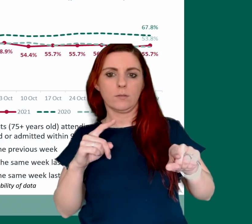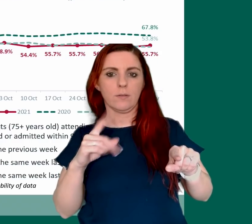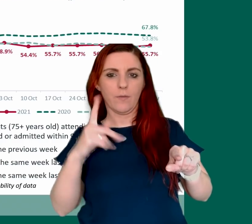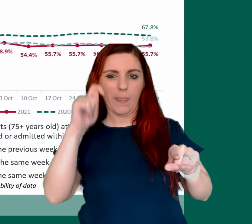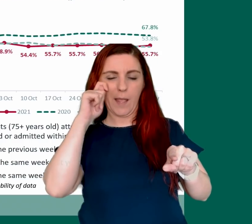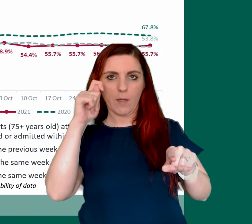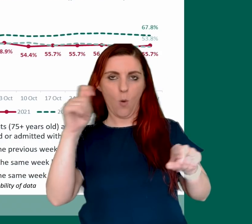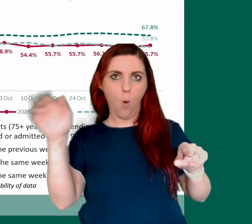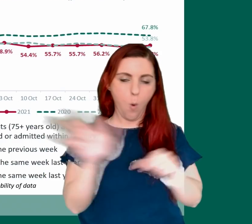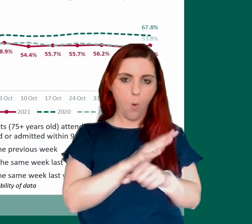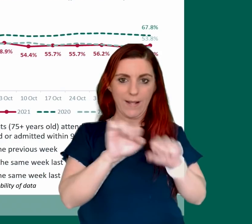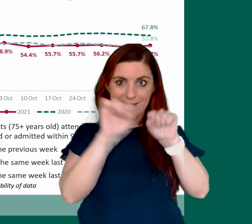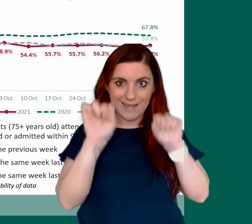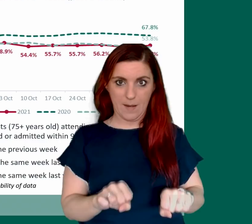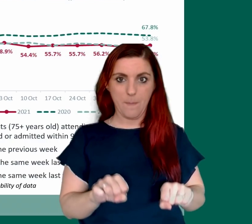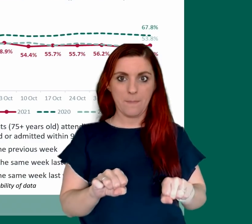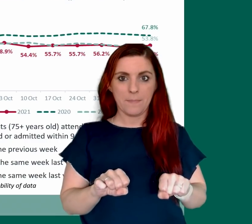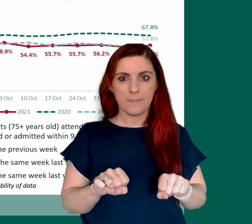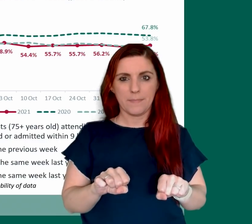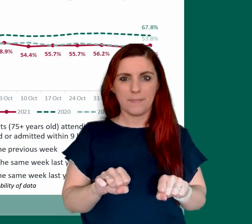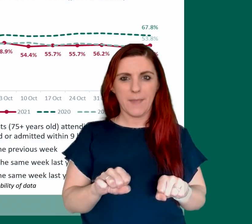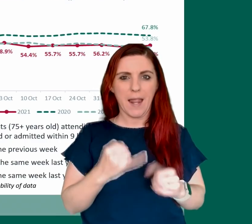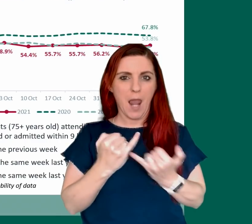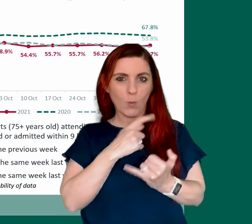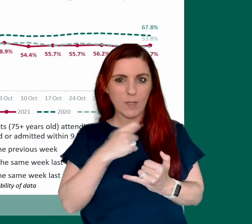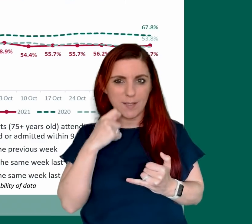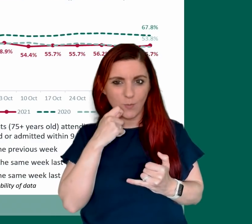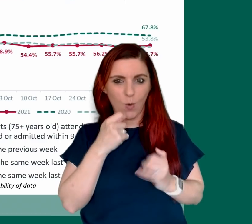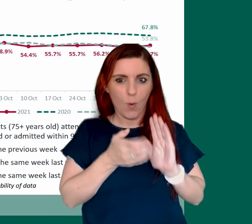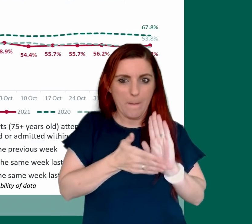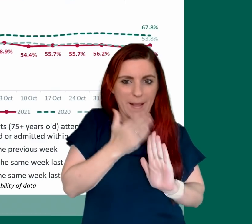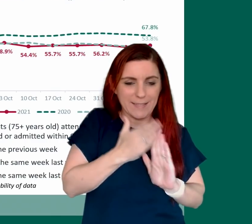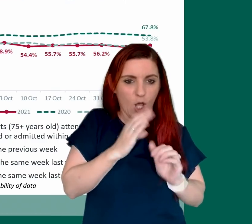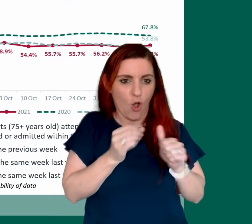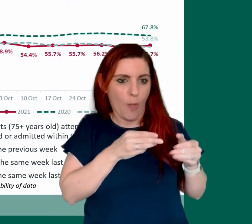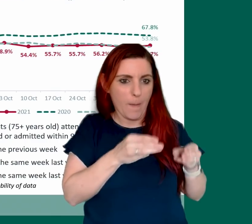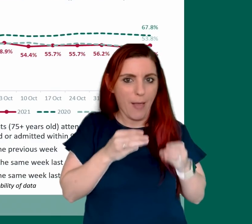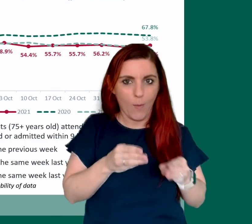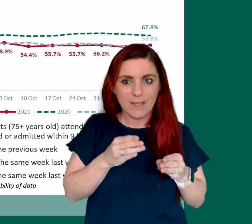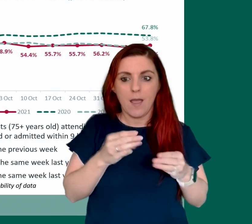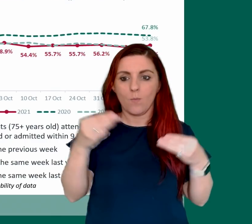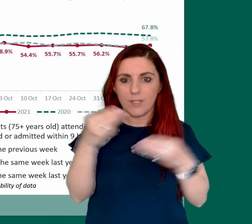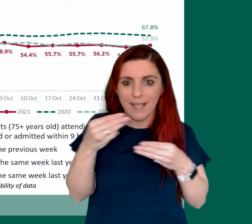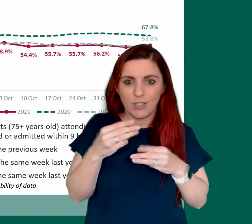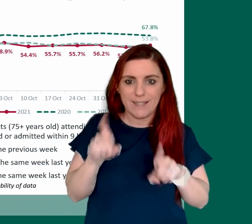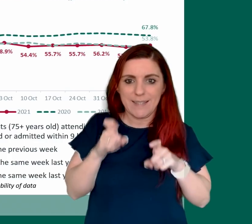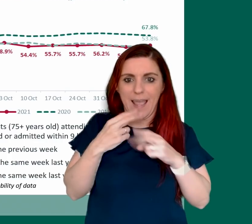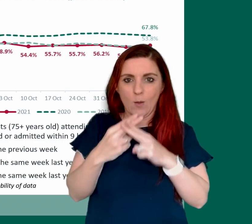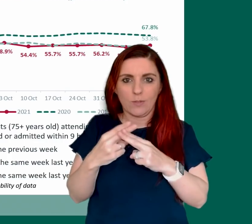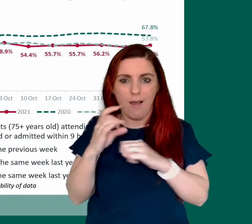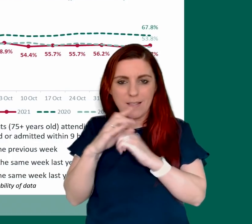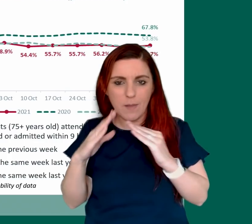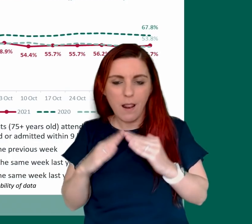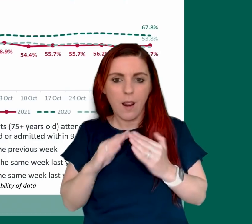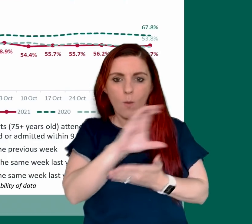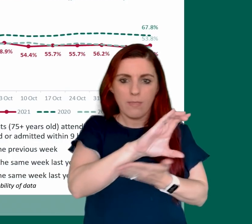of our whole system and the fact, as I said, that we are really building on those other pathways with this investment in the winter plan, with the funding we got in